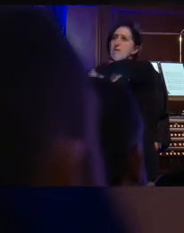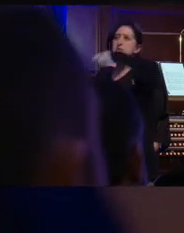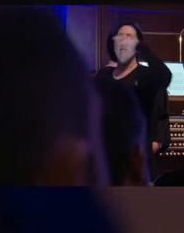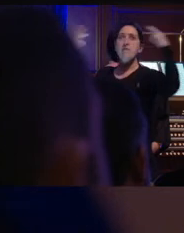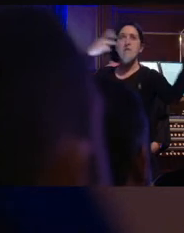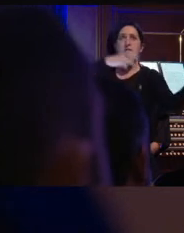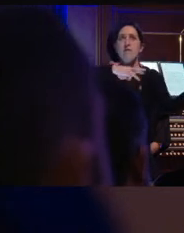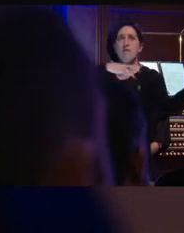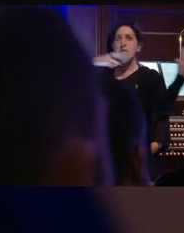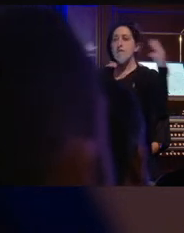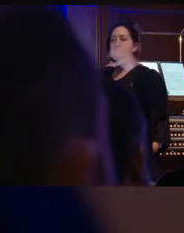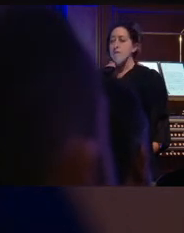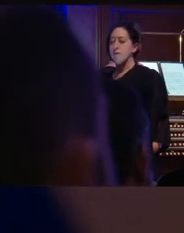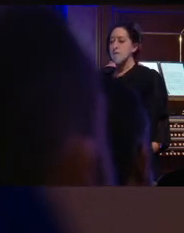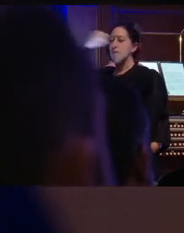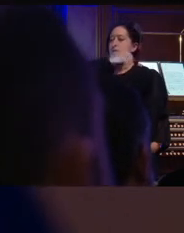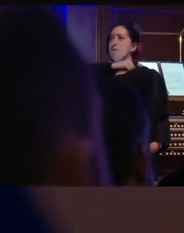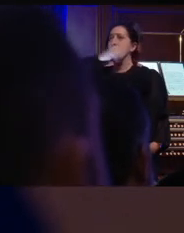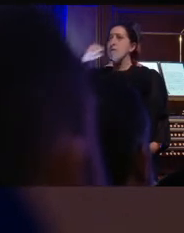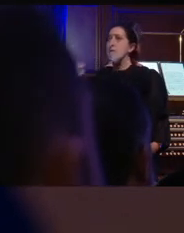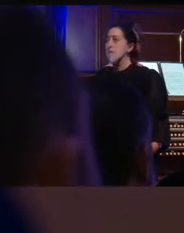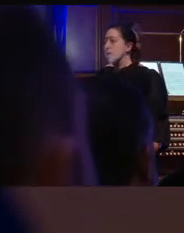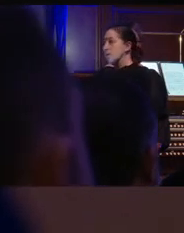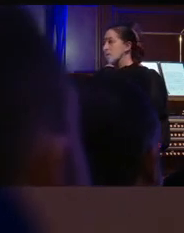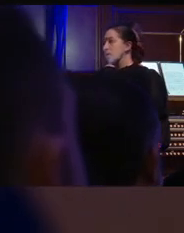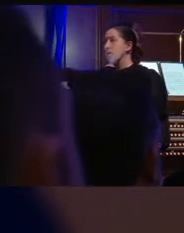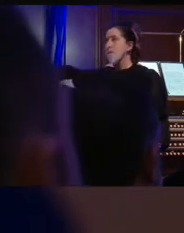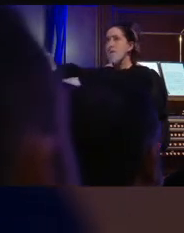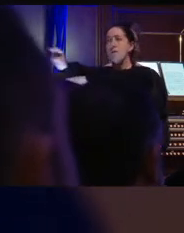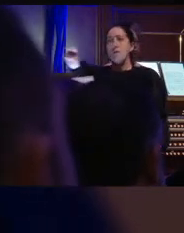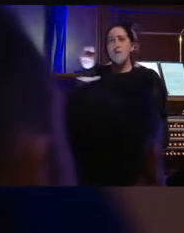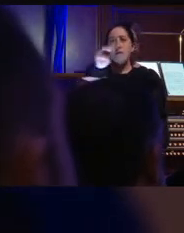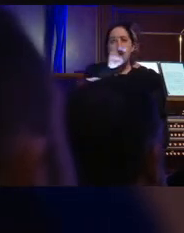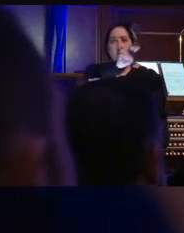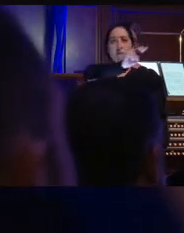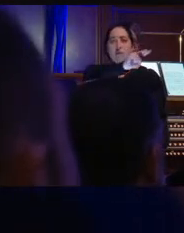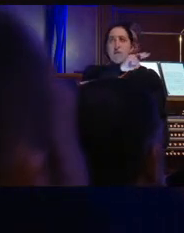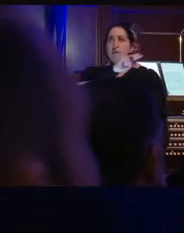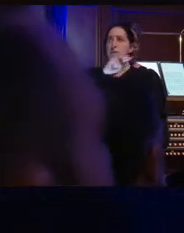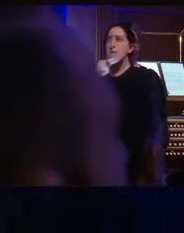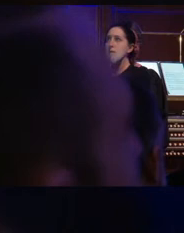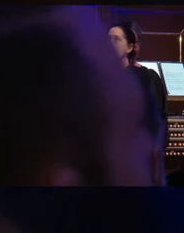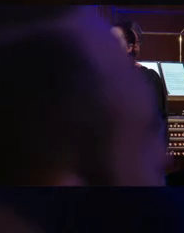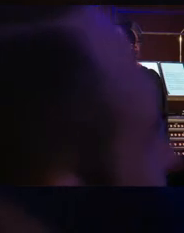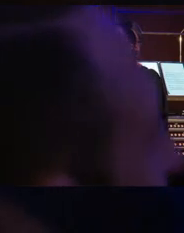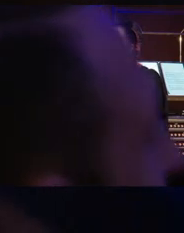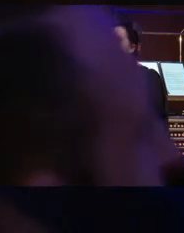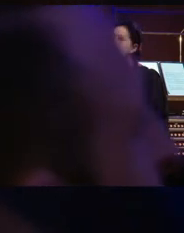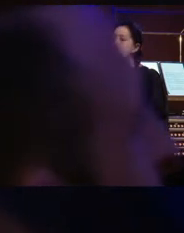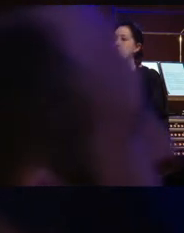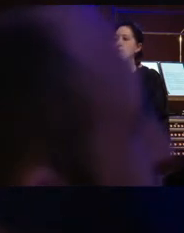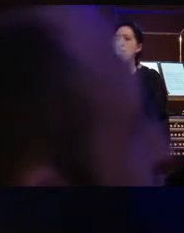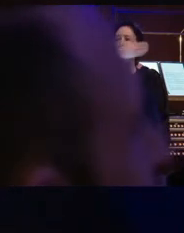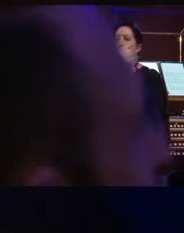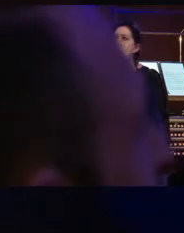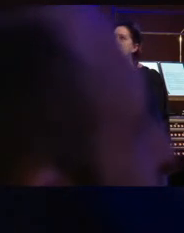perilous fight. O'er the ramparts we watched were